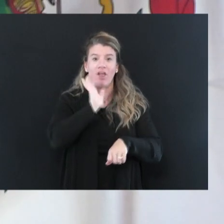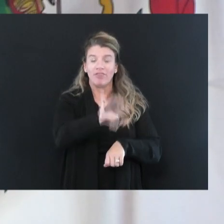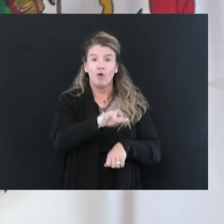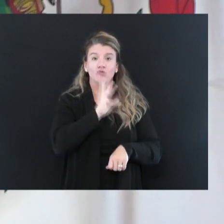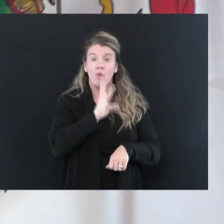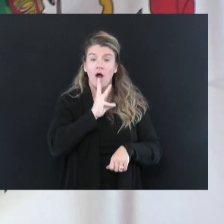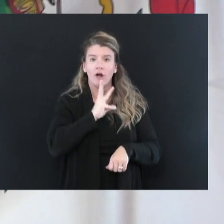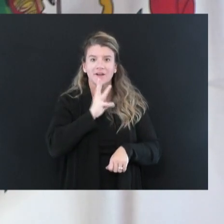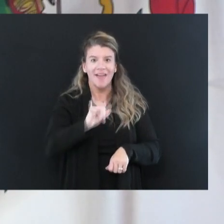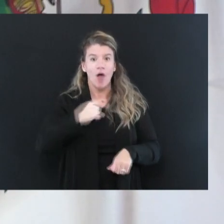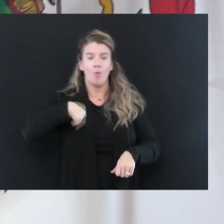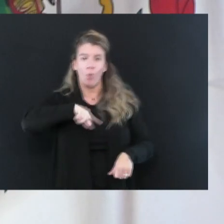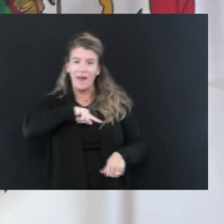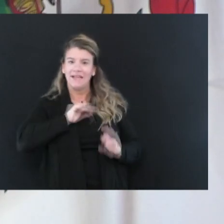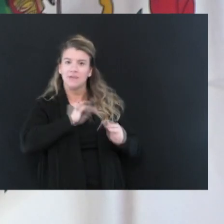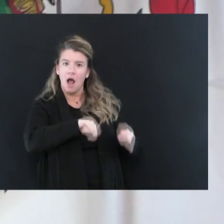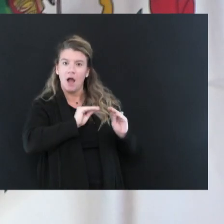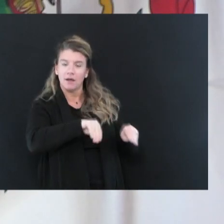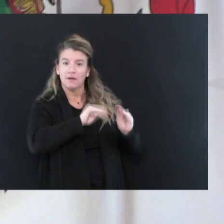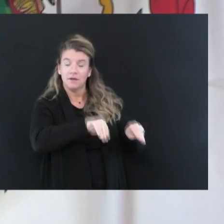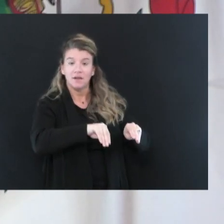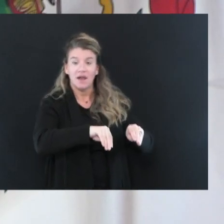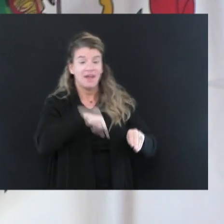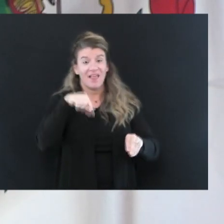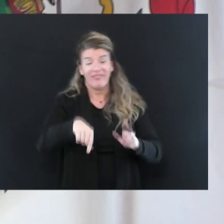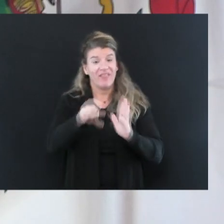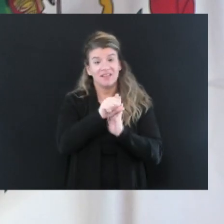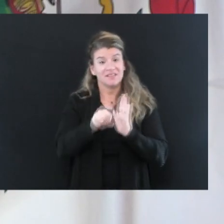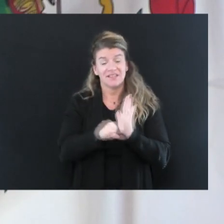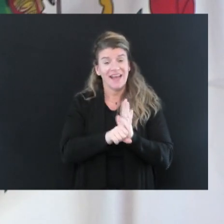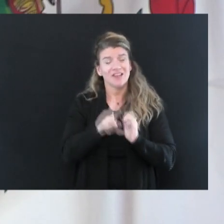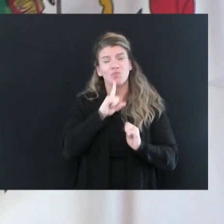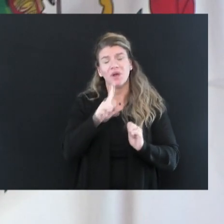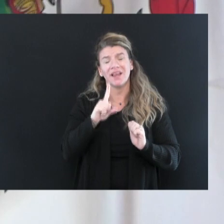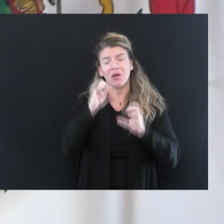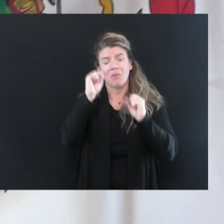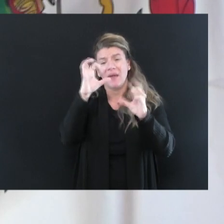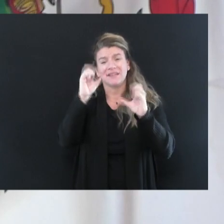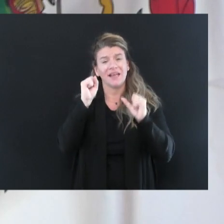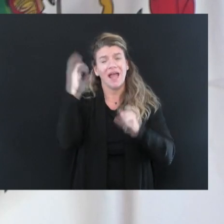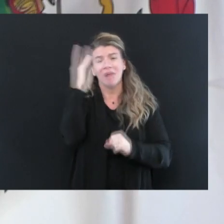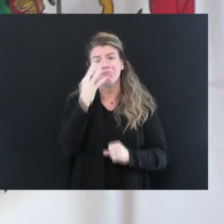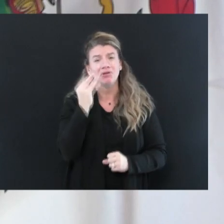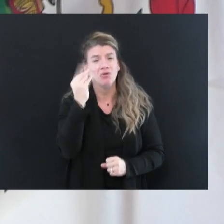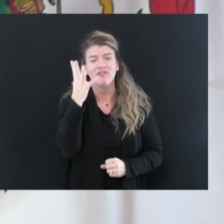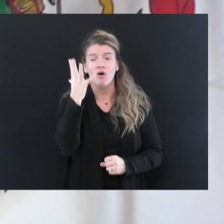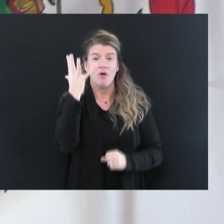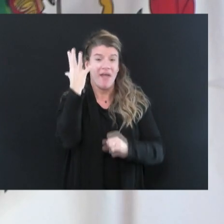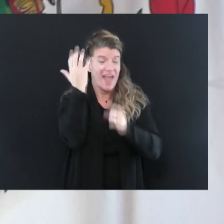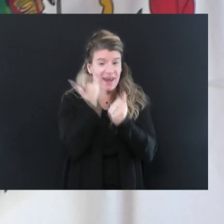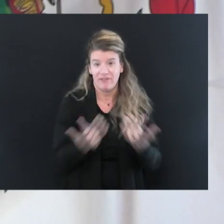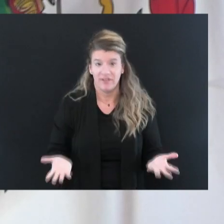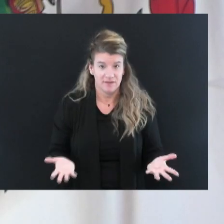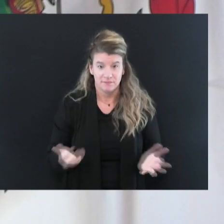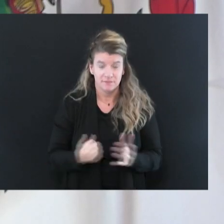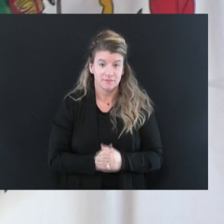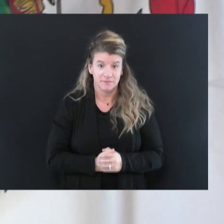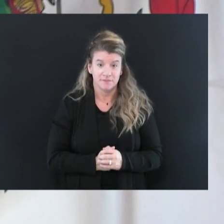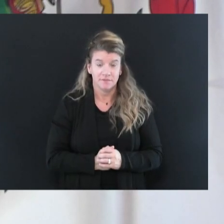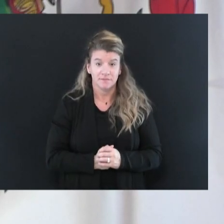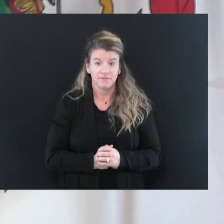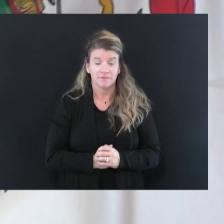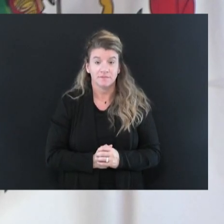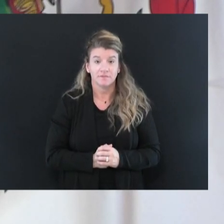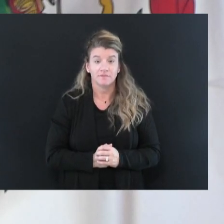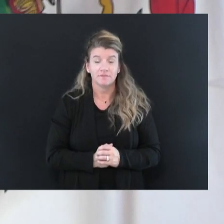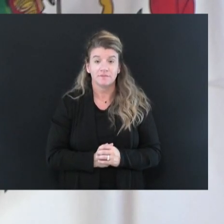and everything. This state is beyond belief in beauty in every single way. Now,